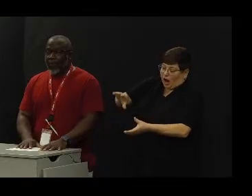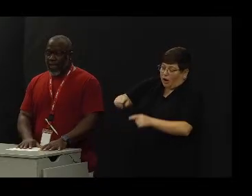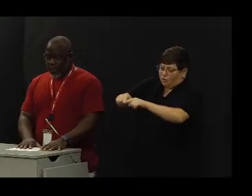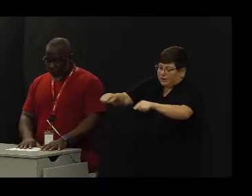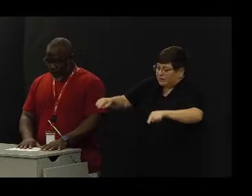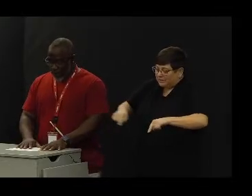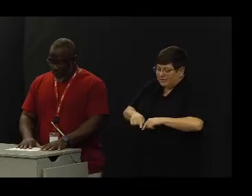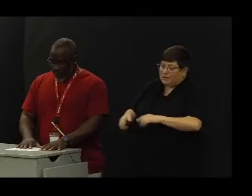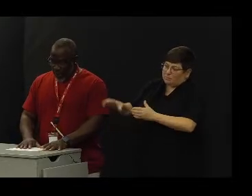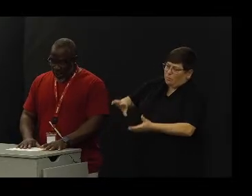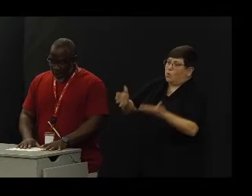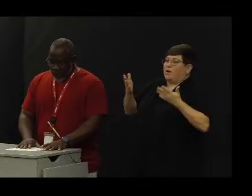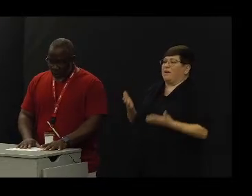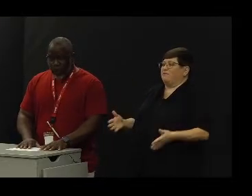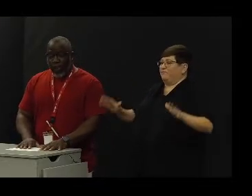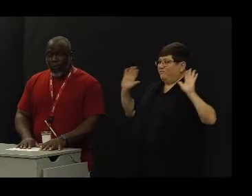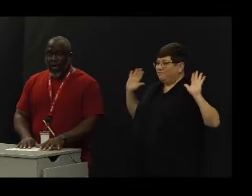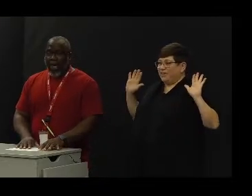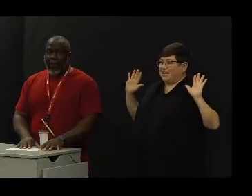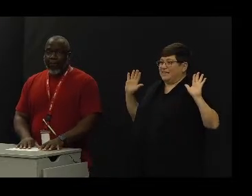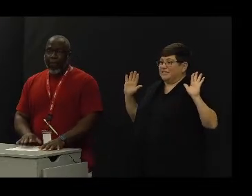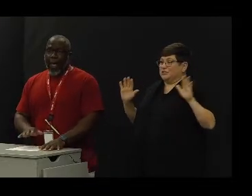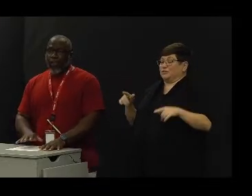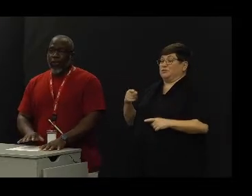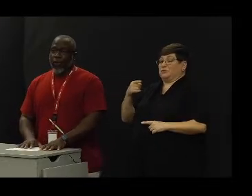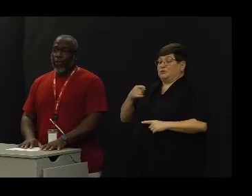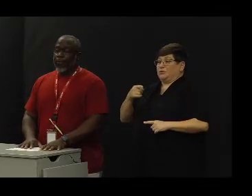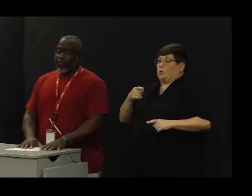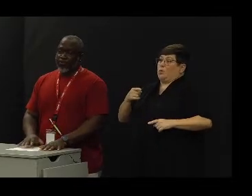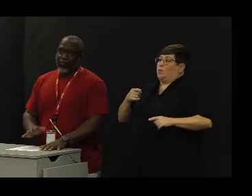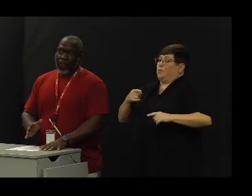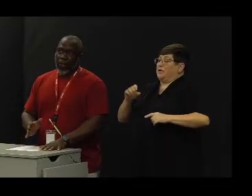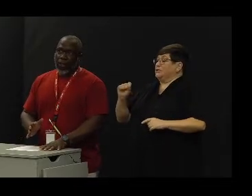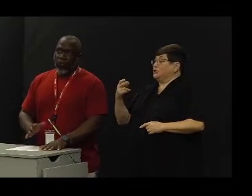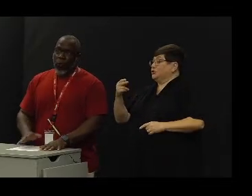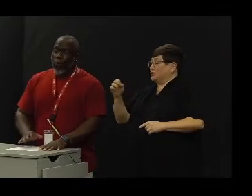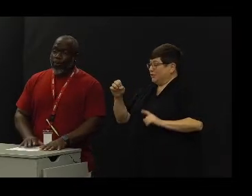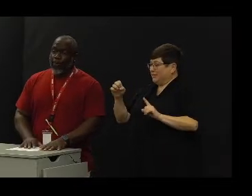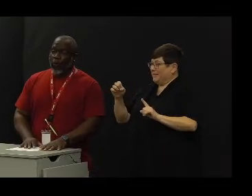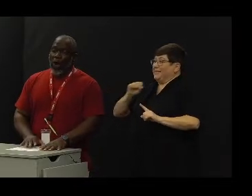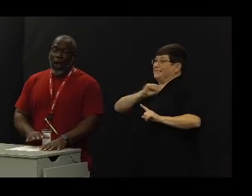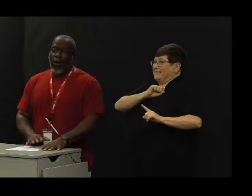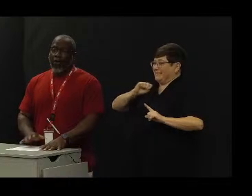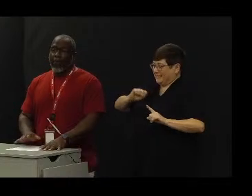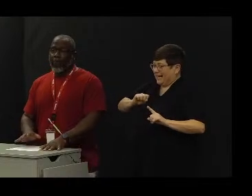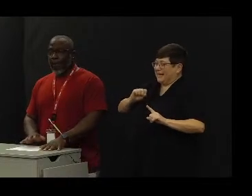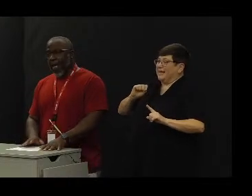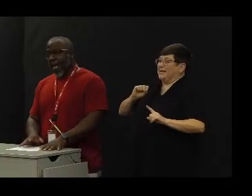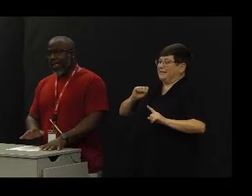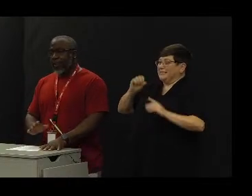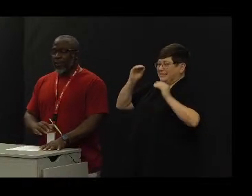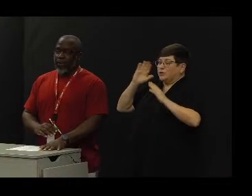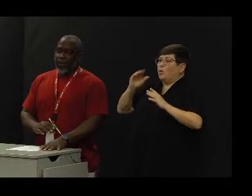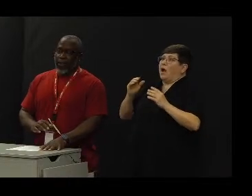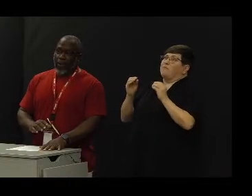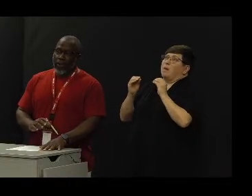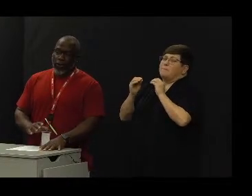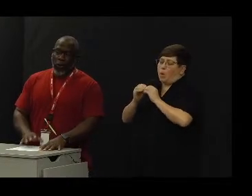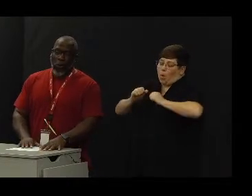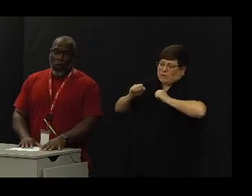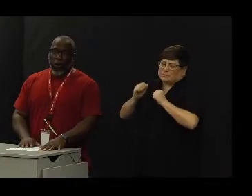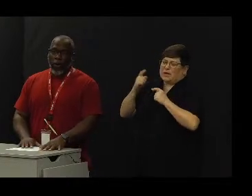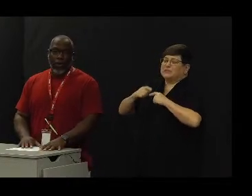been finished, so she will have extra room for all her plants,